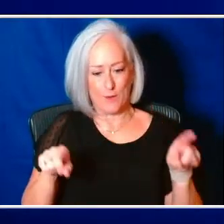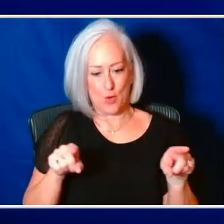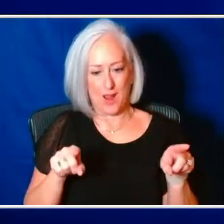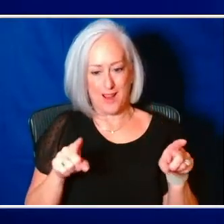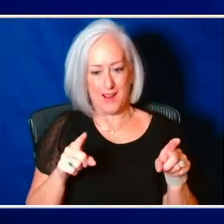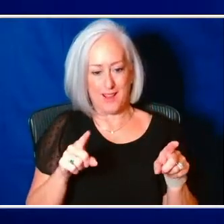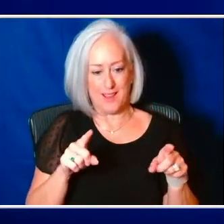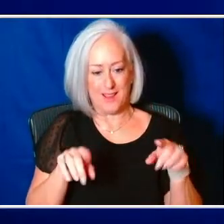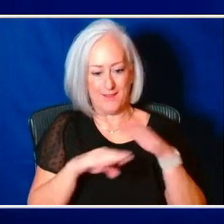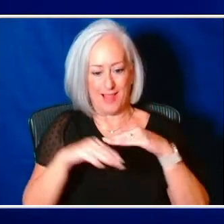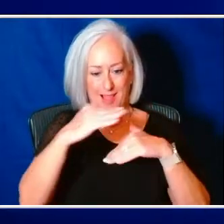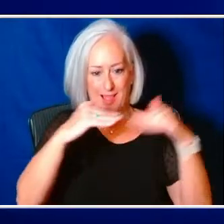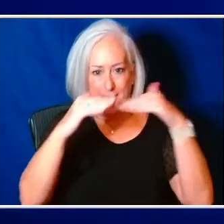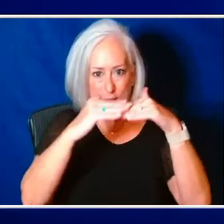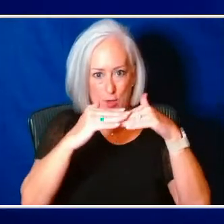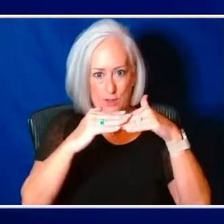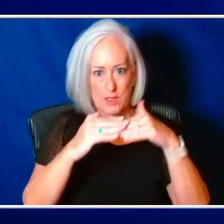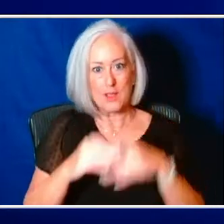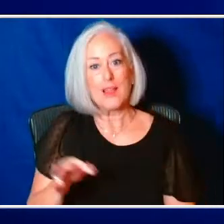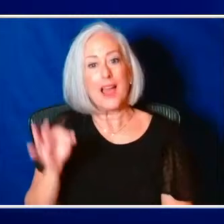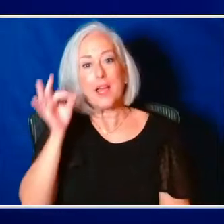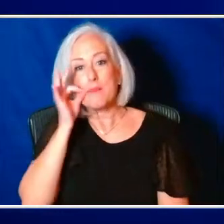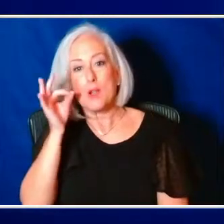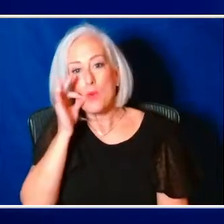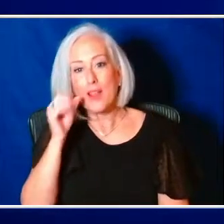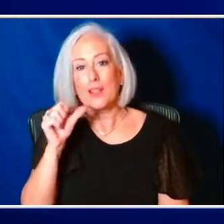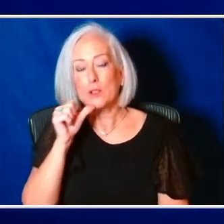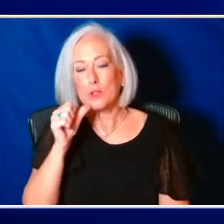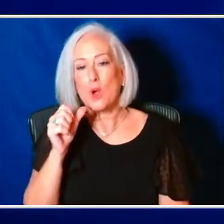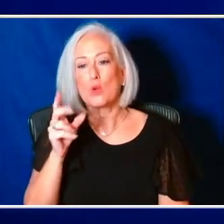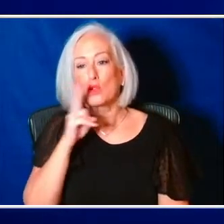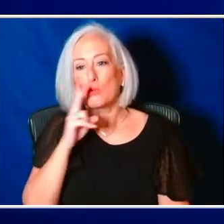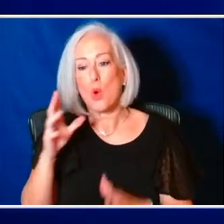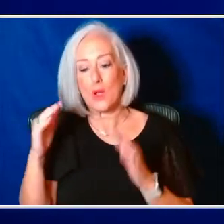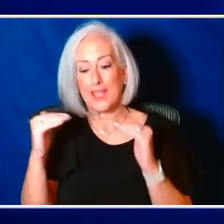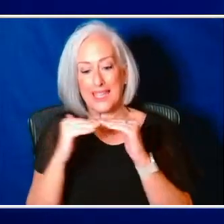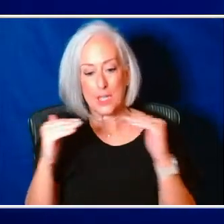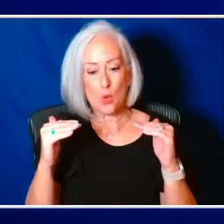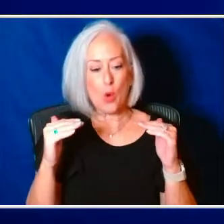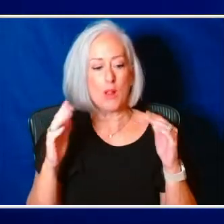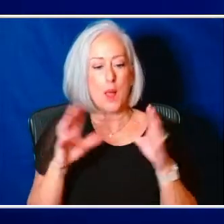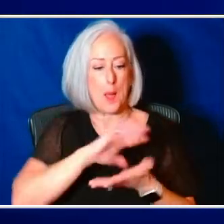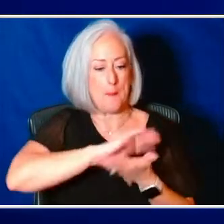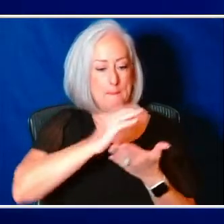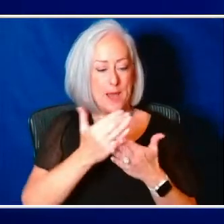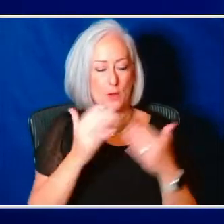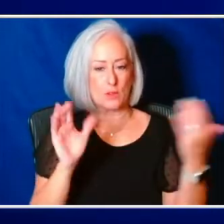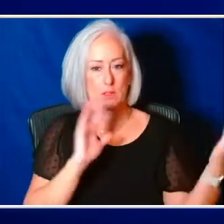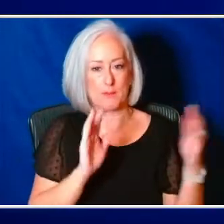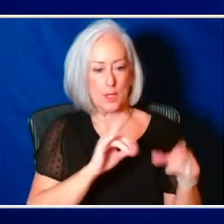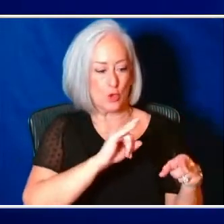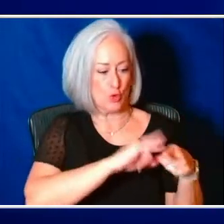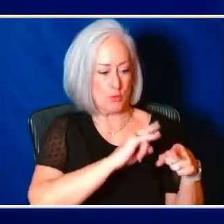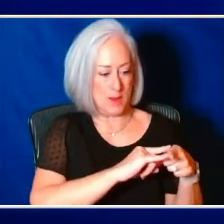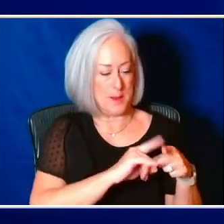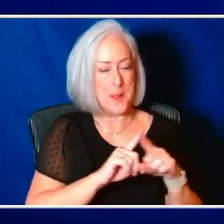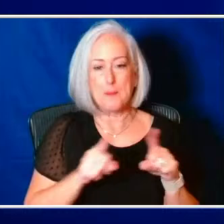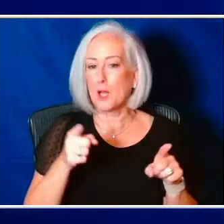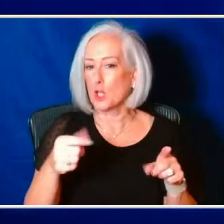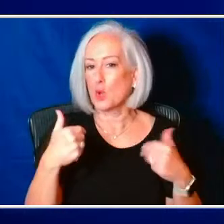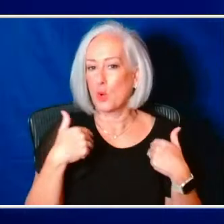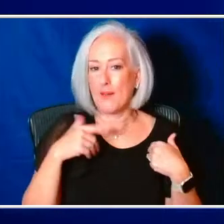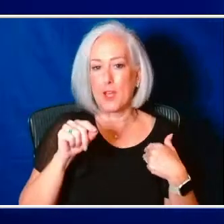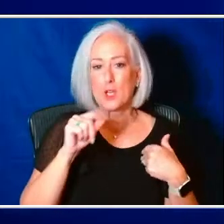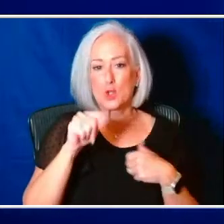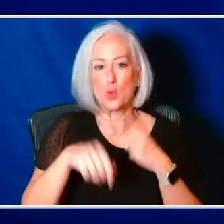much as tobacco smokers do. But for those of you who are going to smoke, have a 20-pack year history, do it especially over a